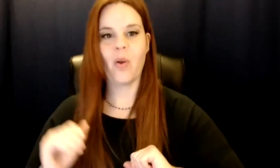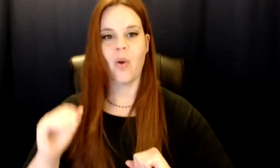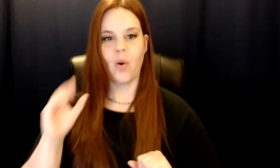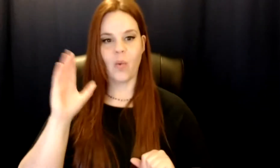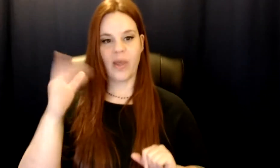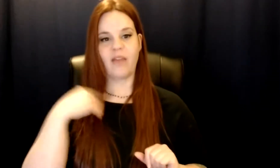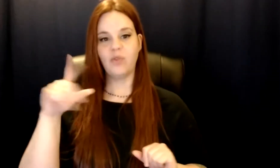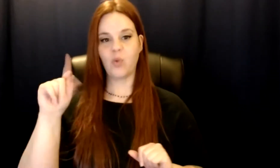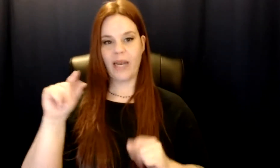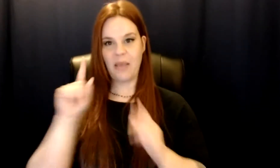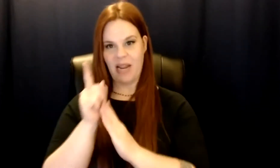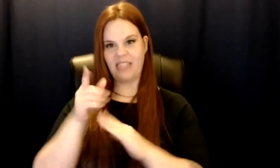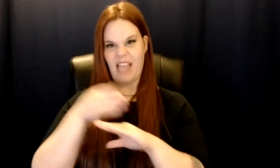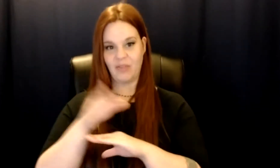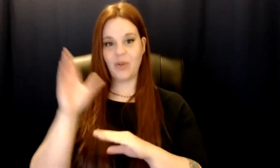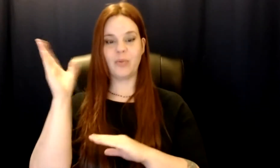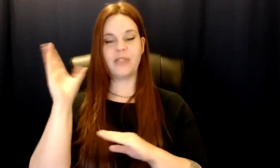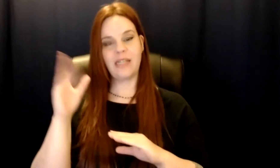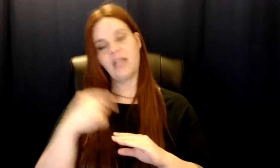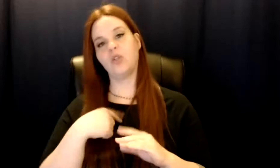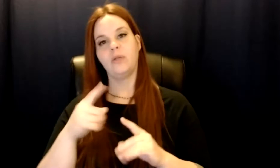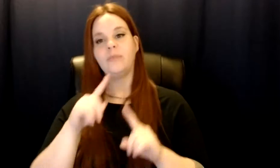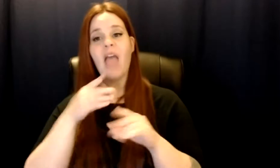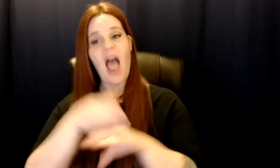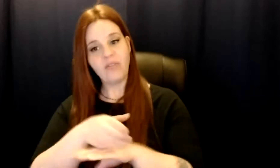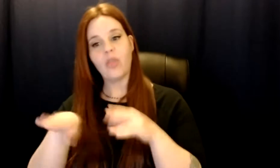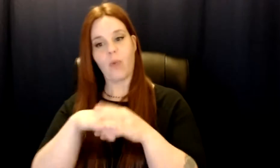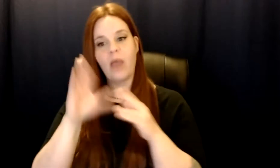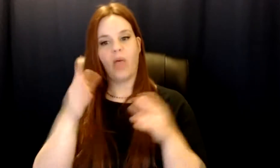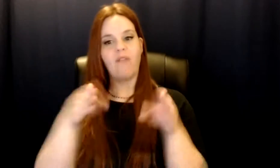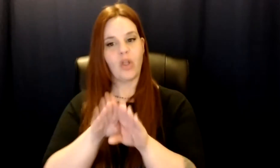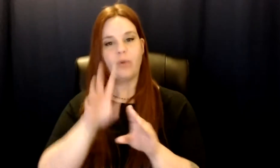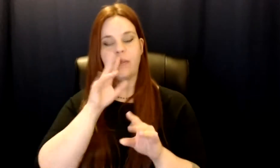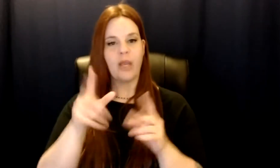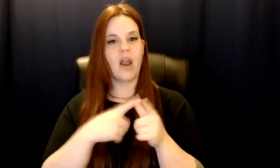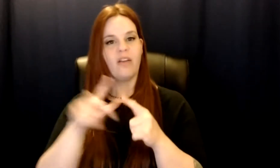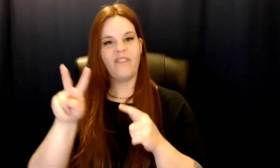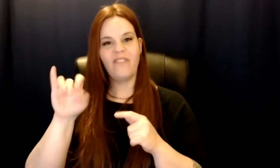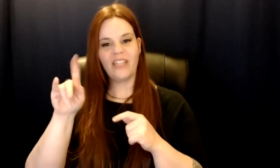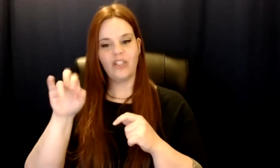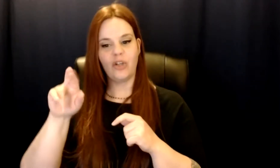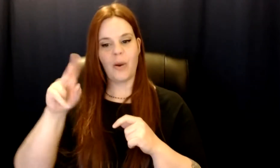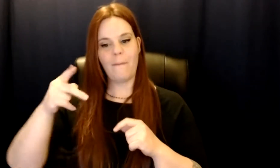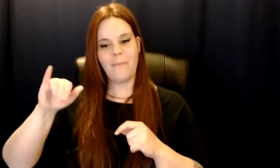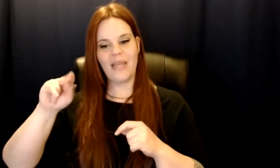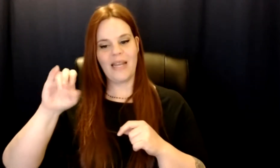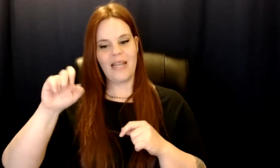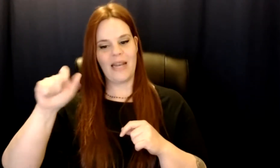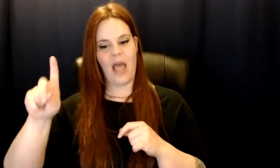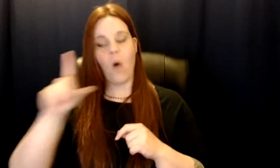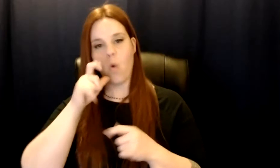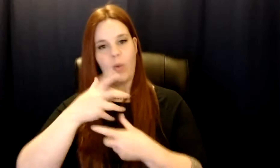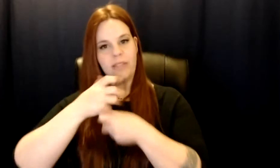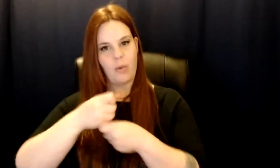ask questions, and then we'll take another short break. After the break, we'll have our closing speaker, Victor Pineda, who will summarize what we've heard